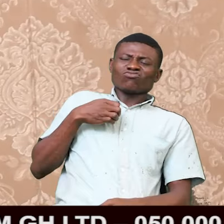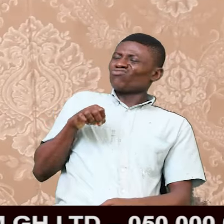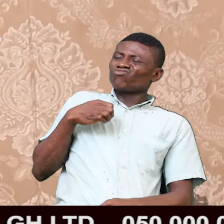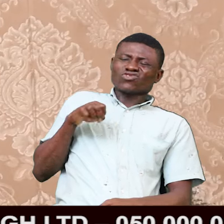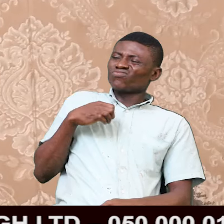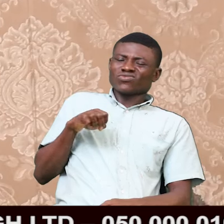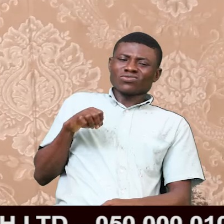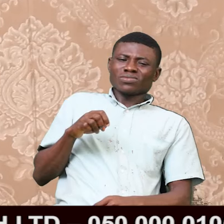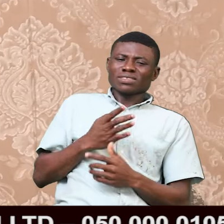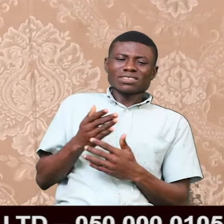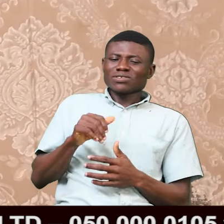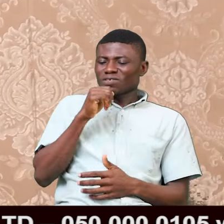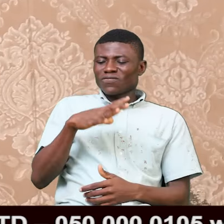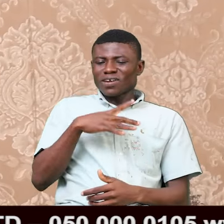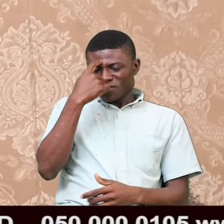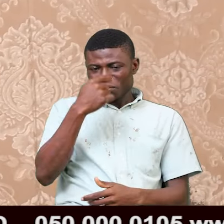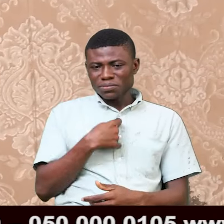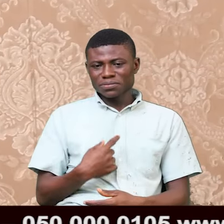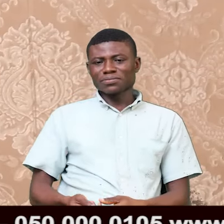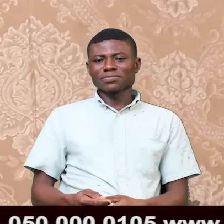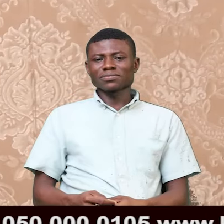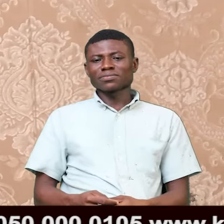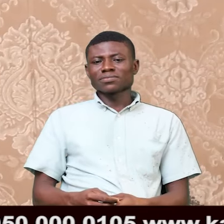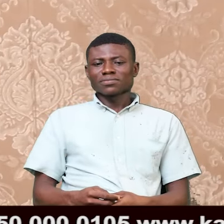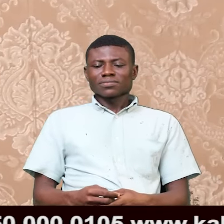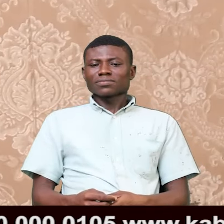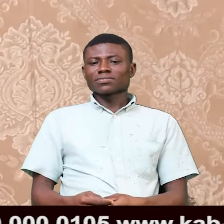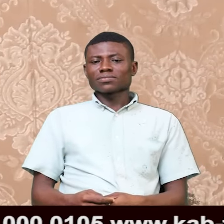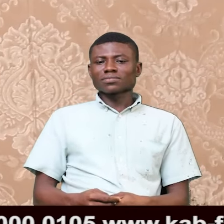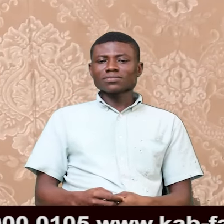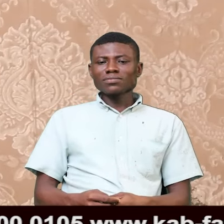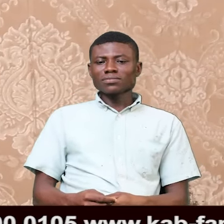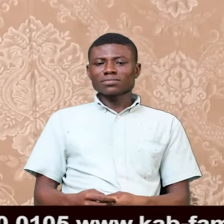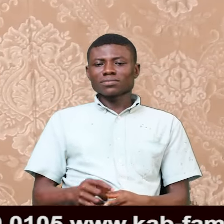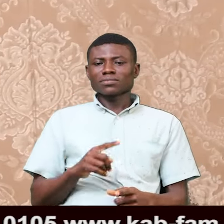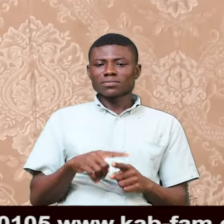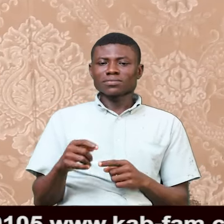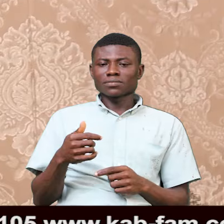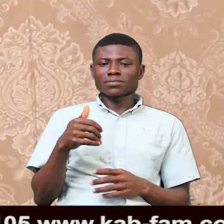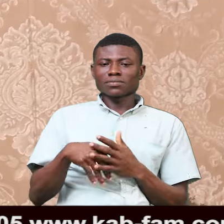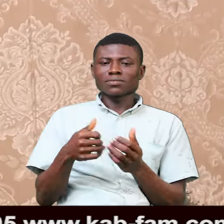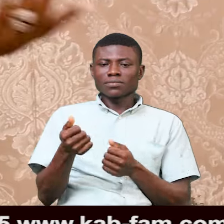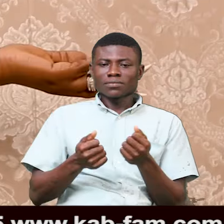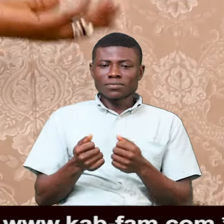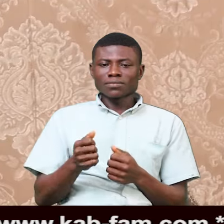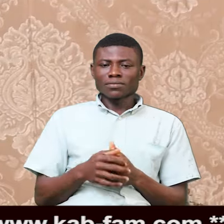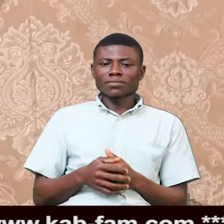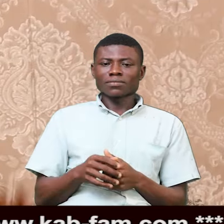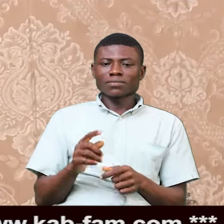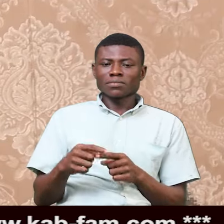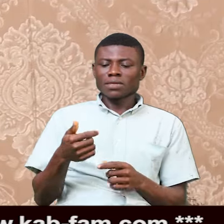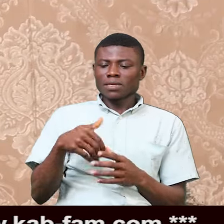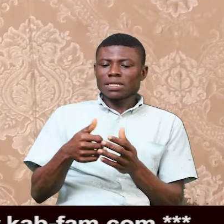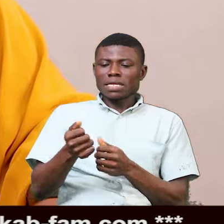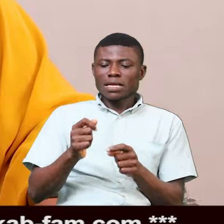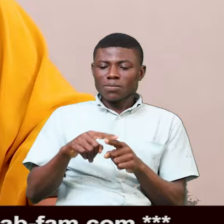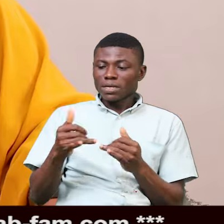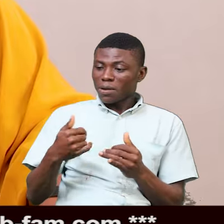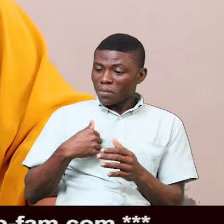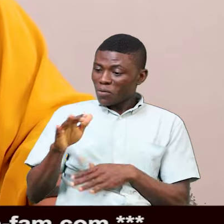na nde bi na nko ye mame nti ah na me mitike ni ma fe na me ba be start for me fa